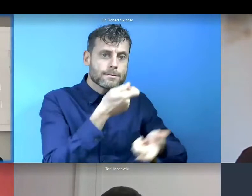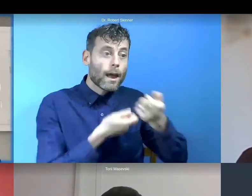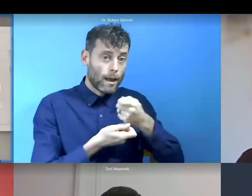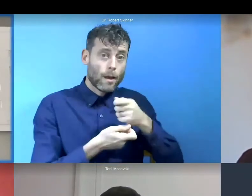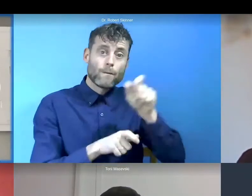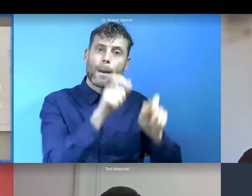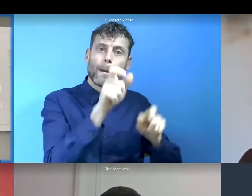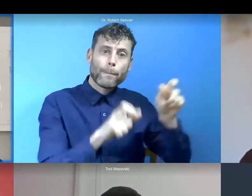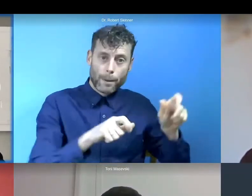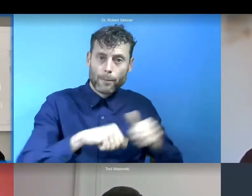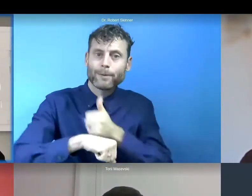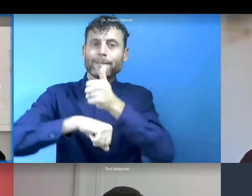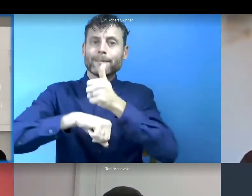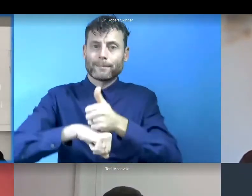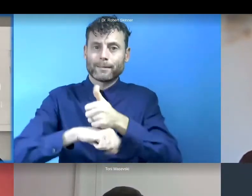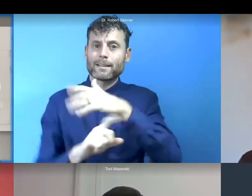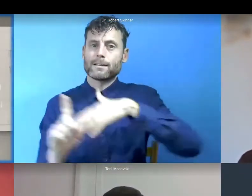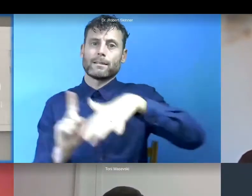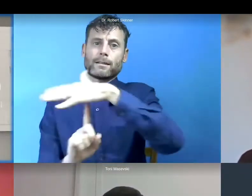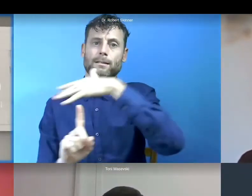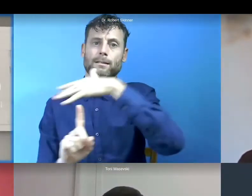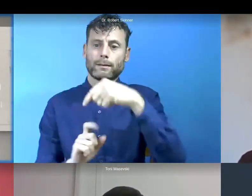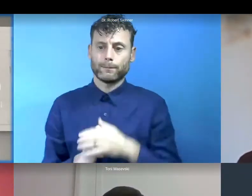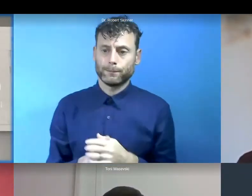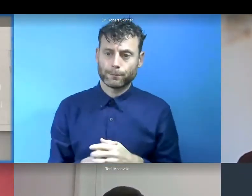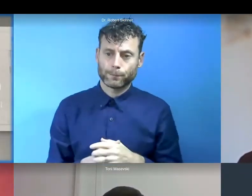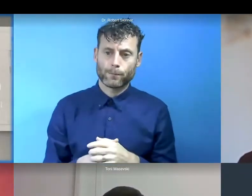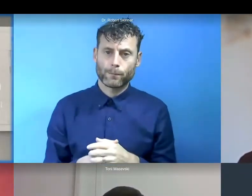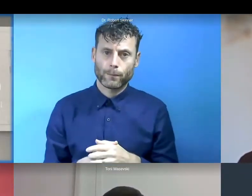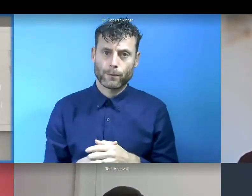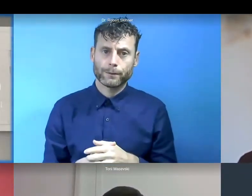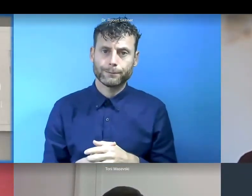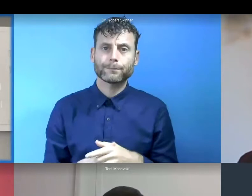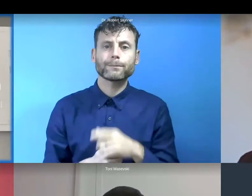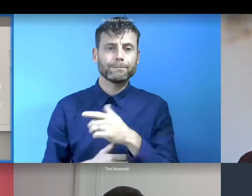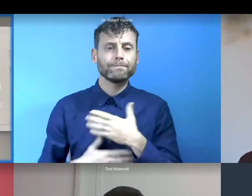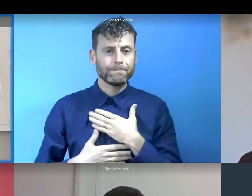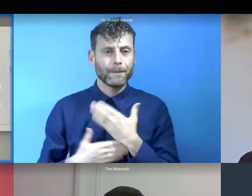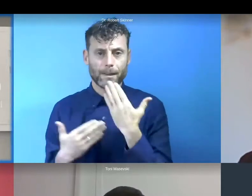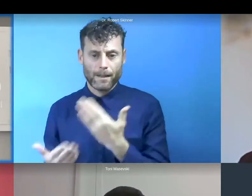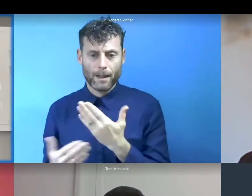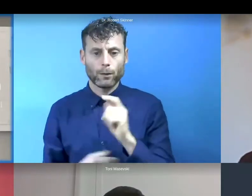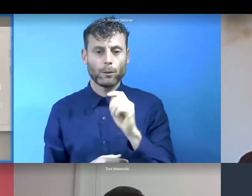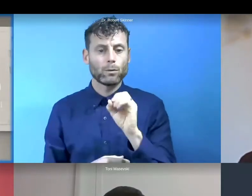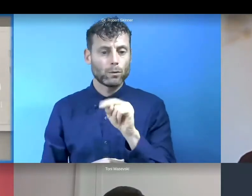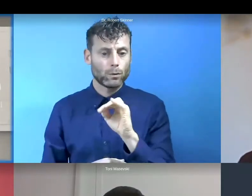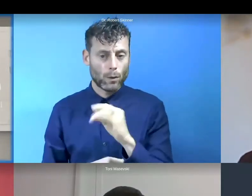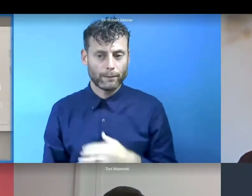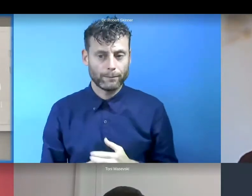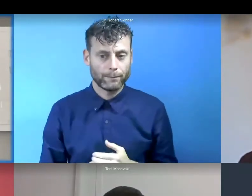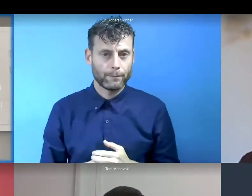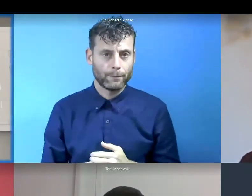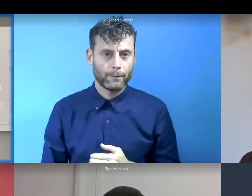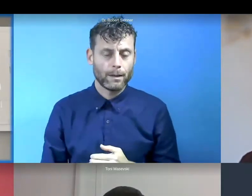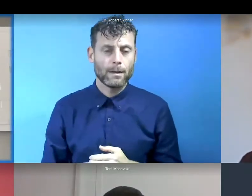Thank you very much, Toni. And one of the core elements that is